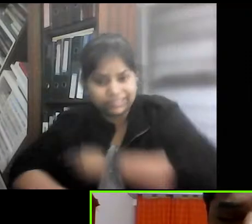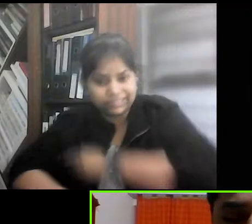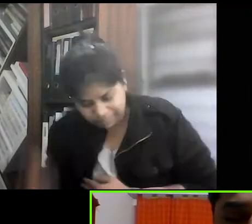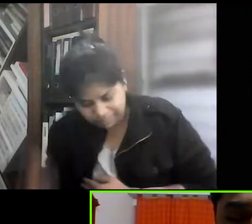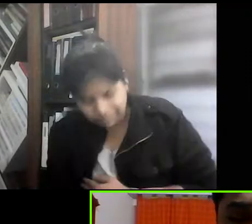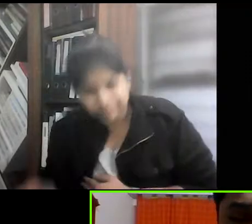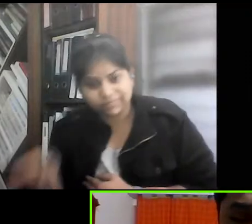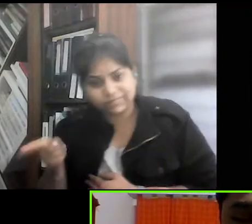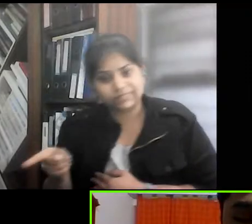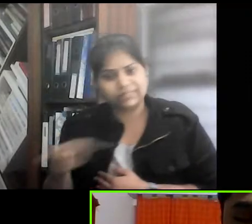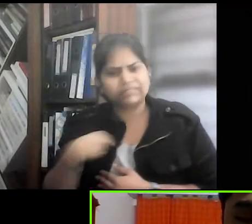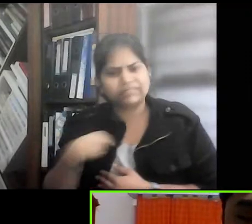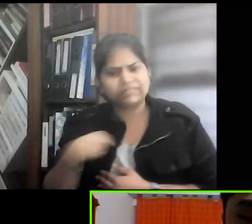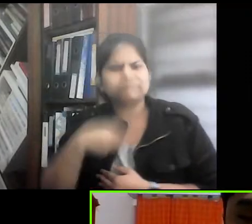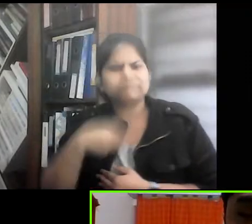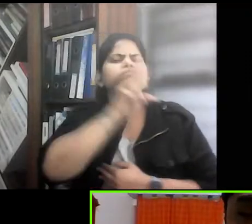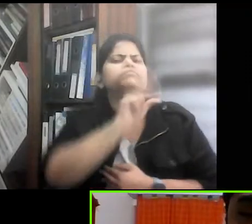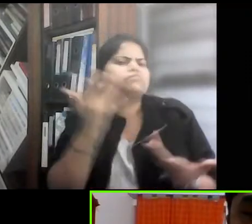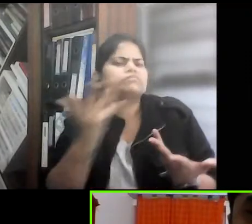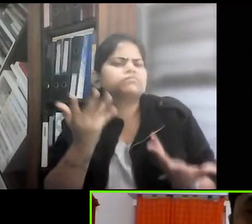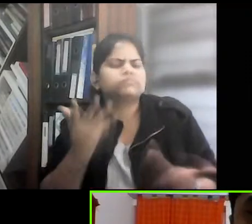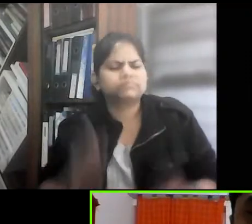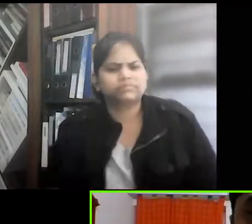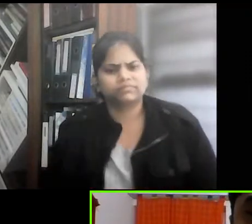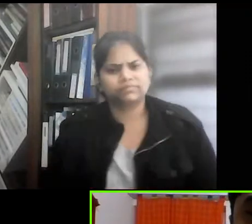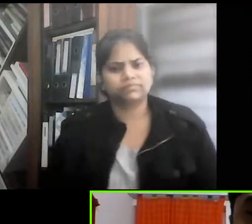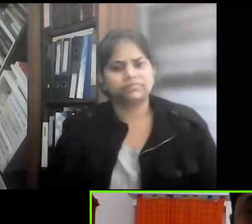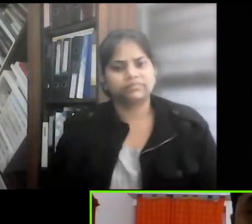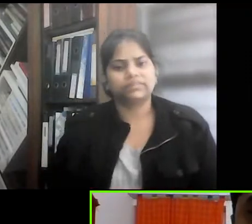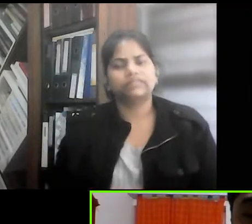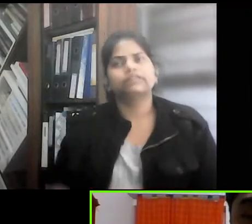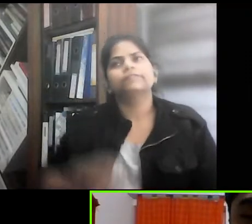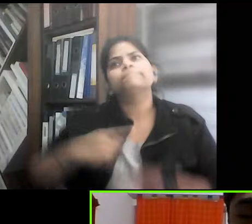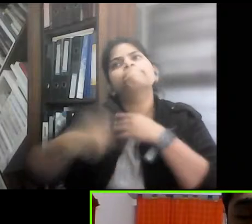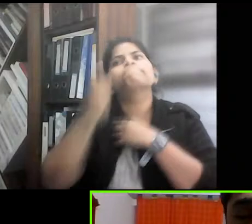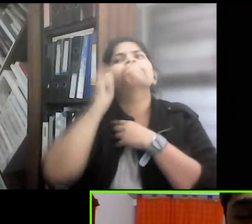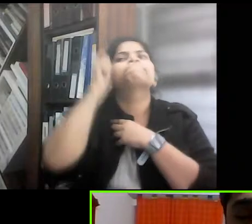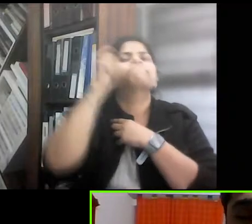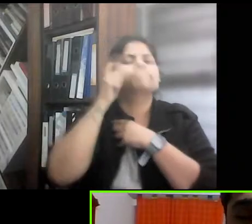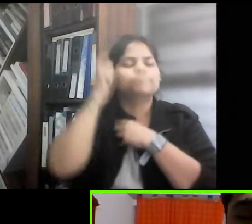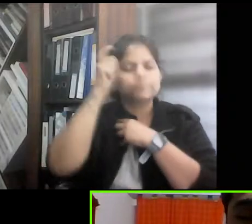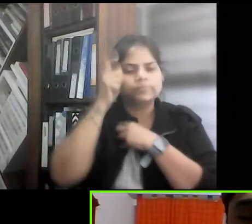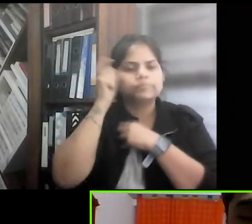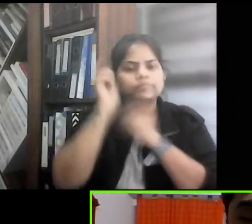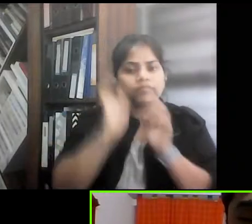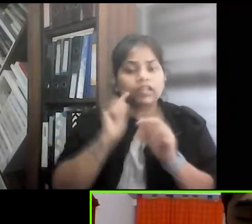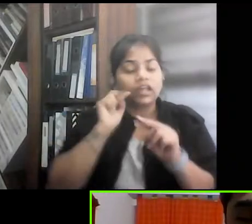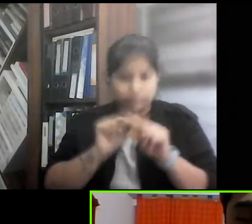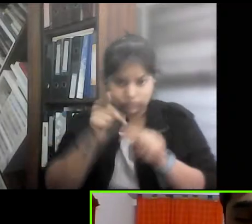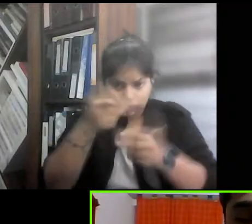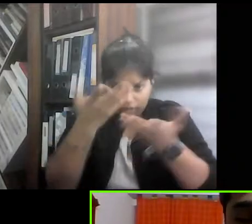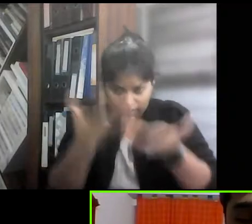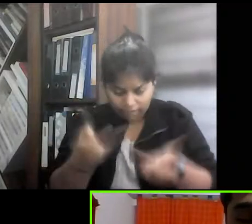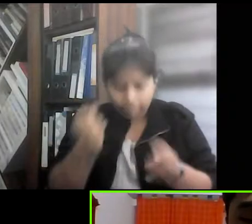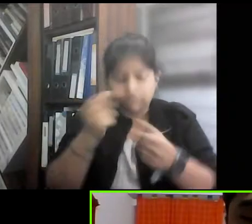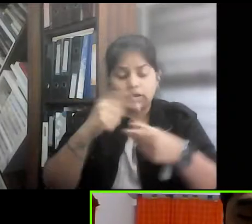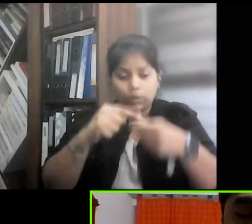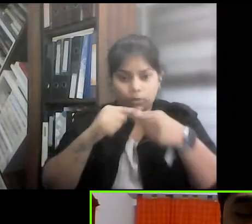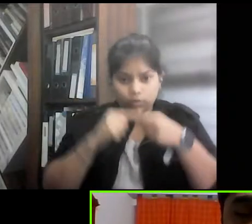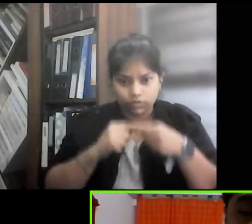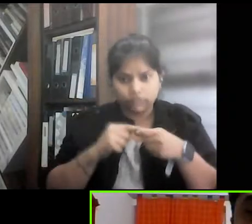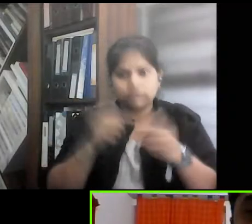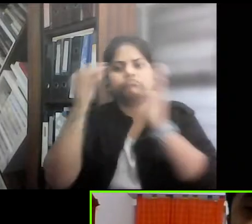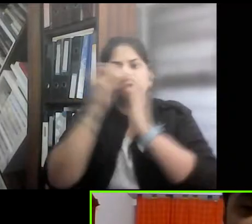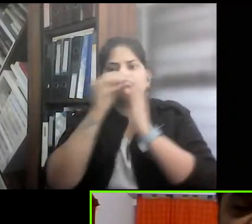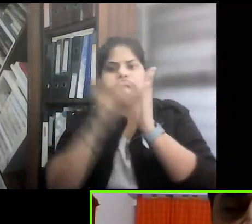let's keep thinking about it and if you have any questions, you can post them in the chat box, or you could